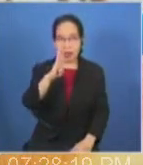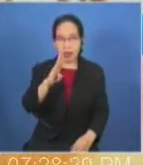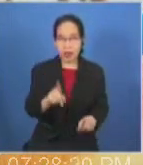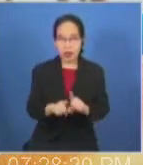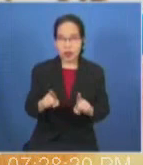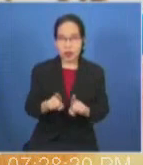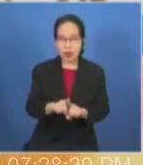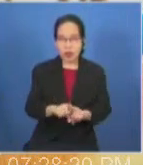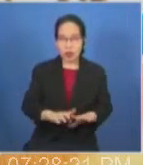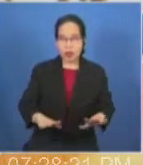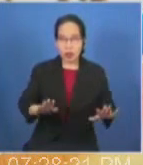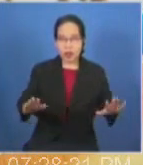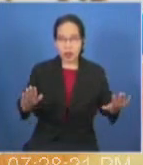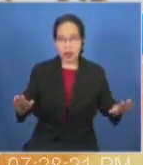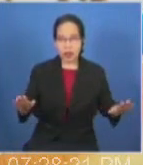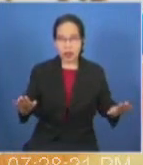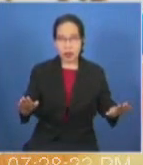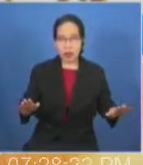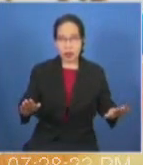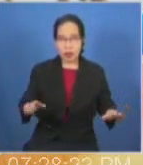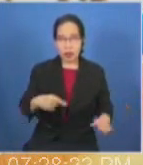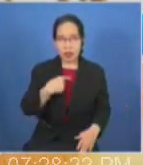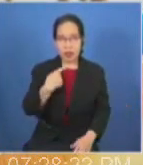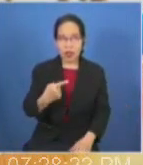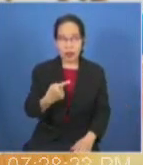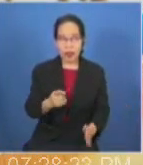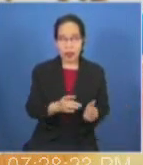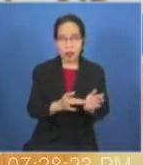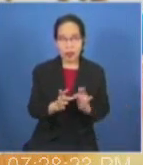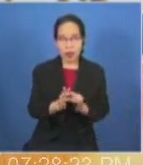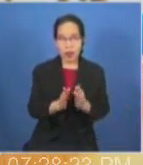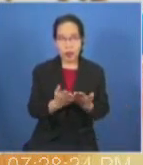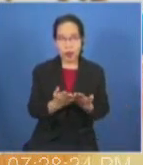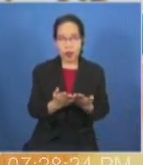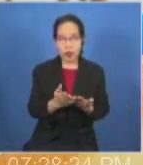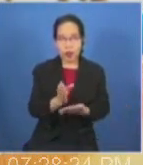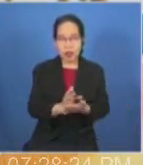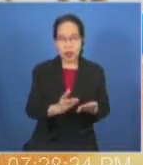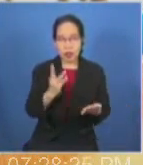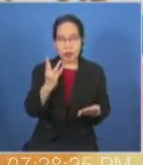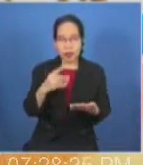God. It's the same thing with the children. The Bible says